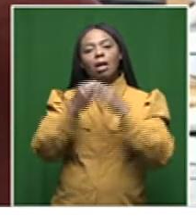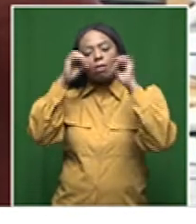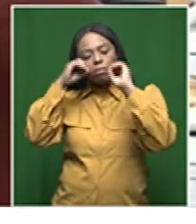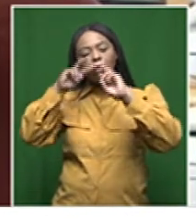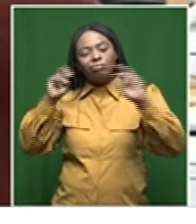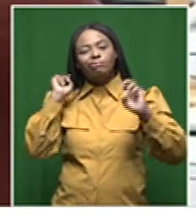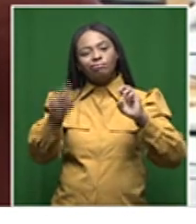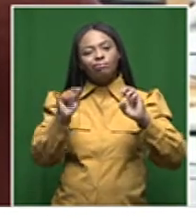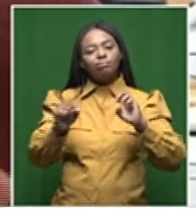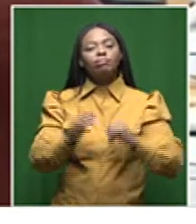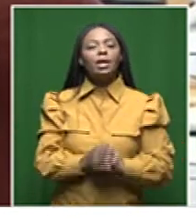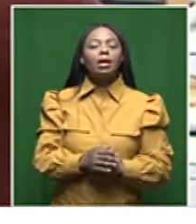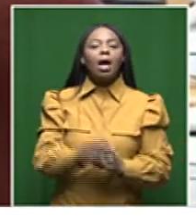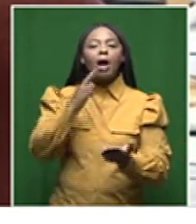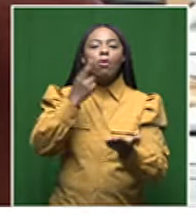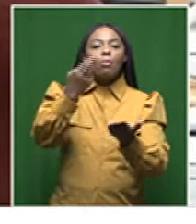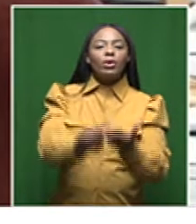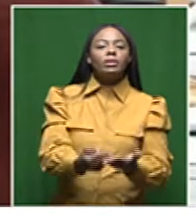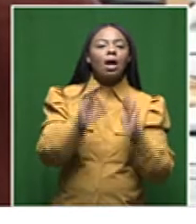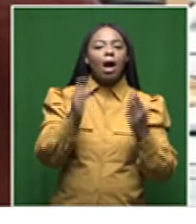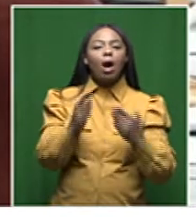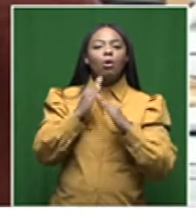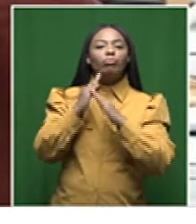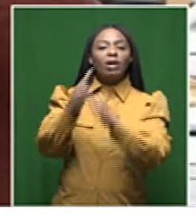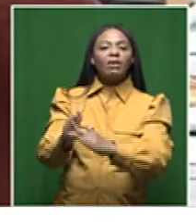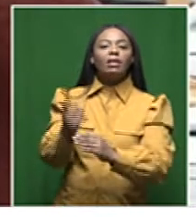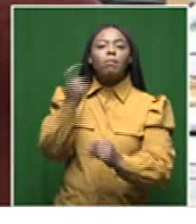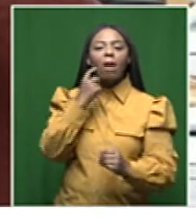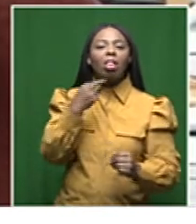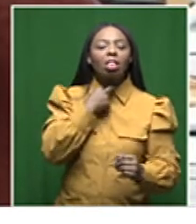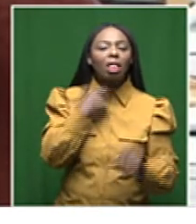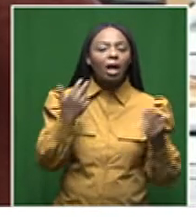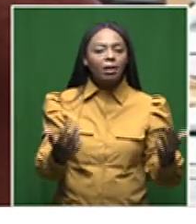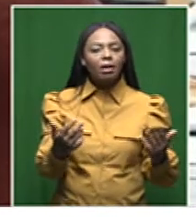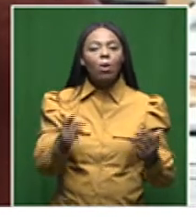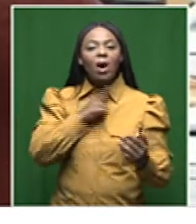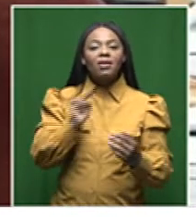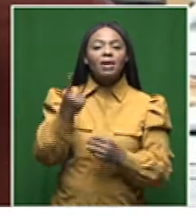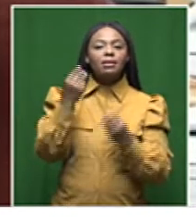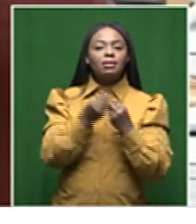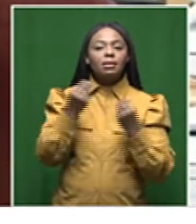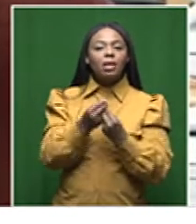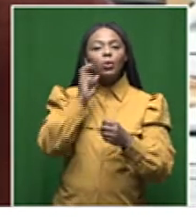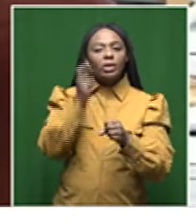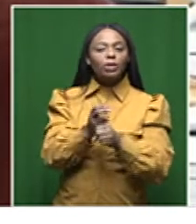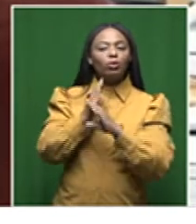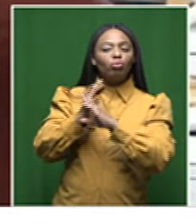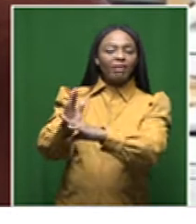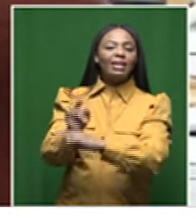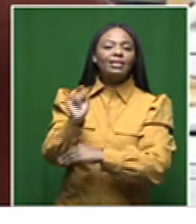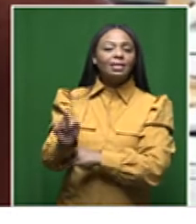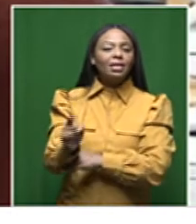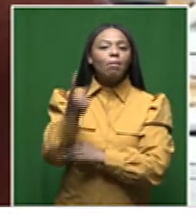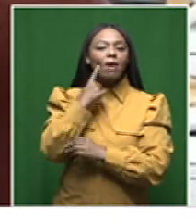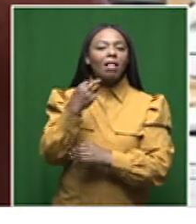recommendations on prevention of infertility, because the first thing, you must prevent infertility. And they've